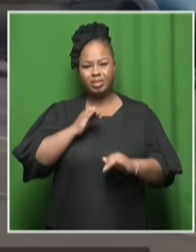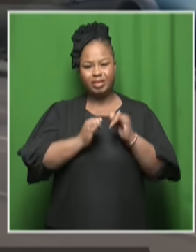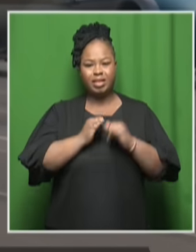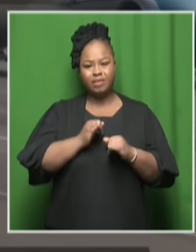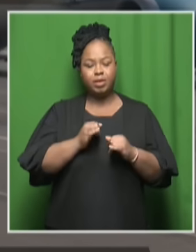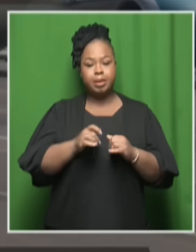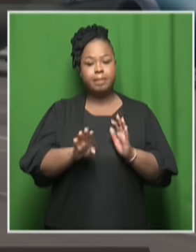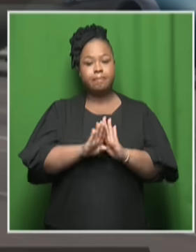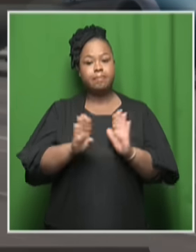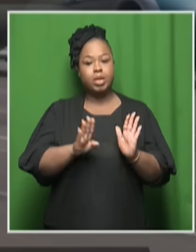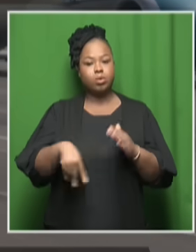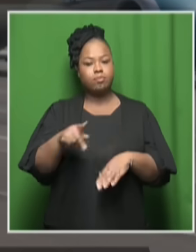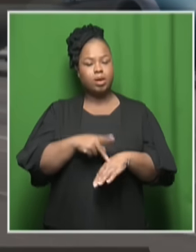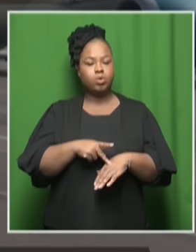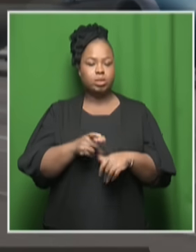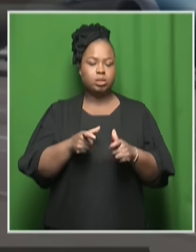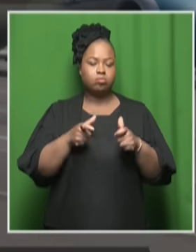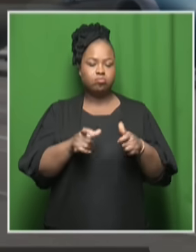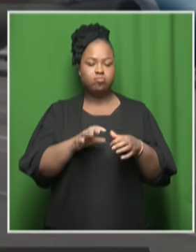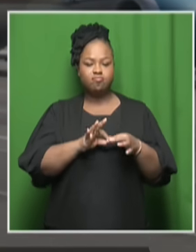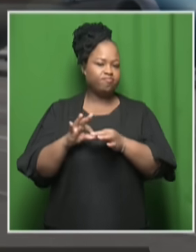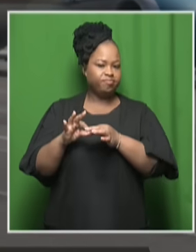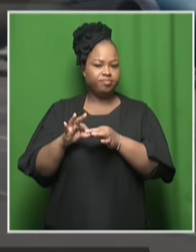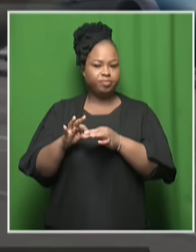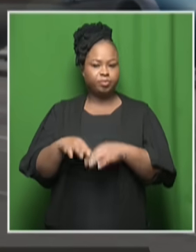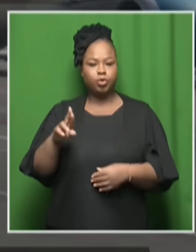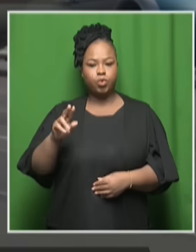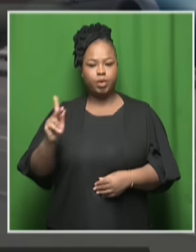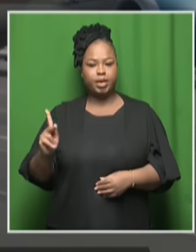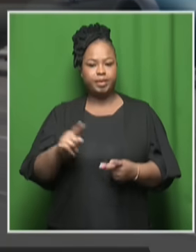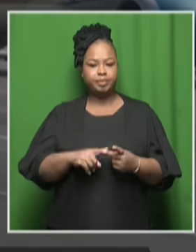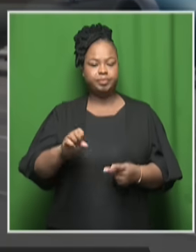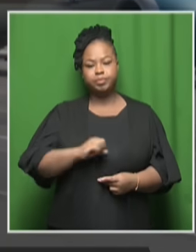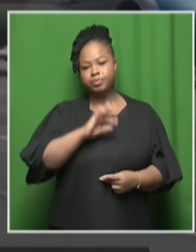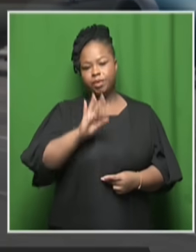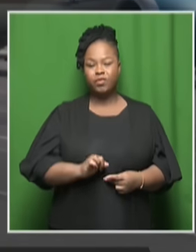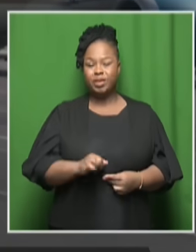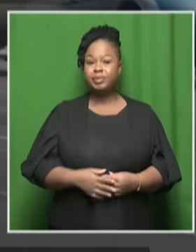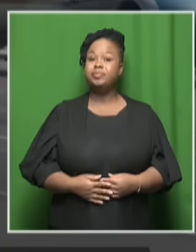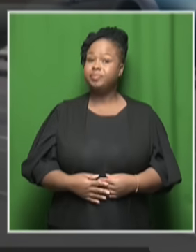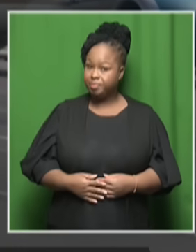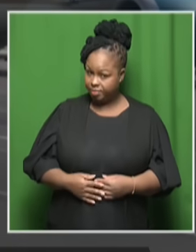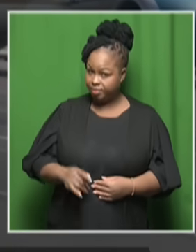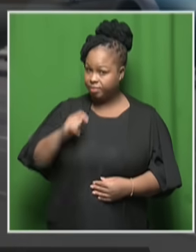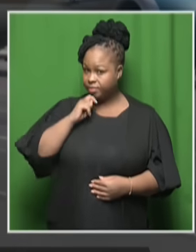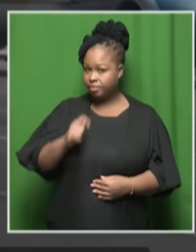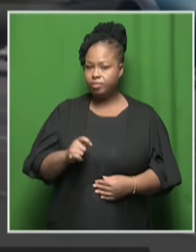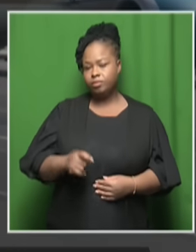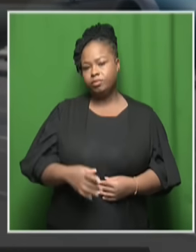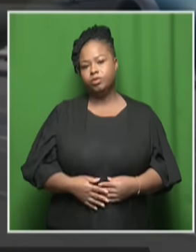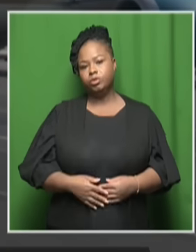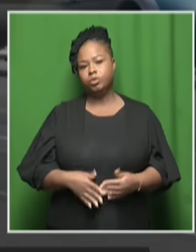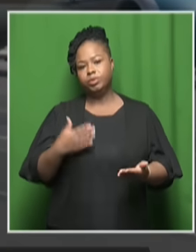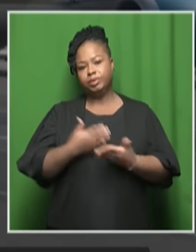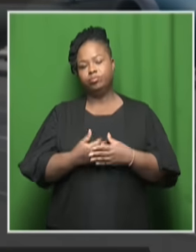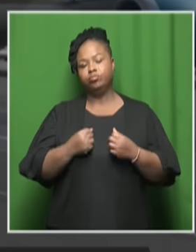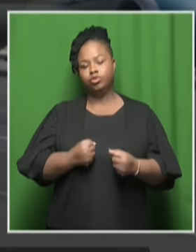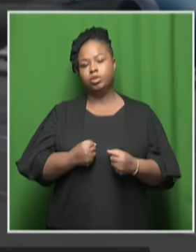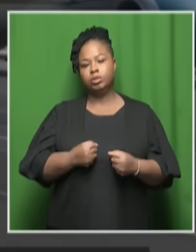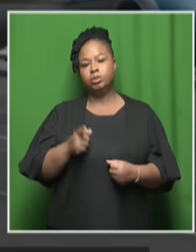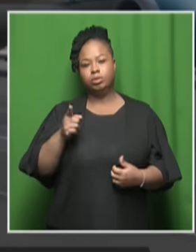billion annually. So big, strong relations between the UK and South Africa, and that's certainly one that will hopefully be